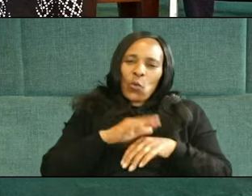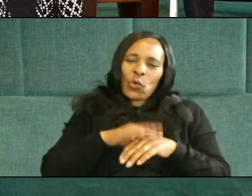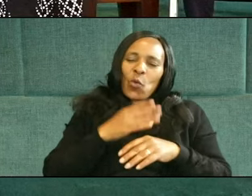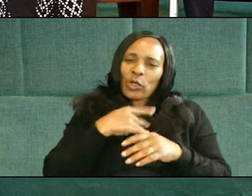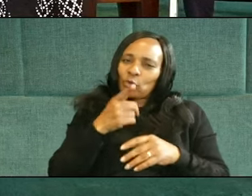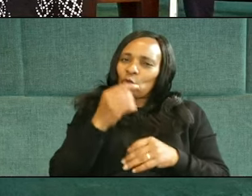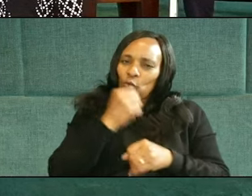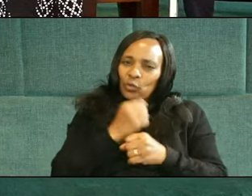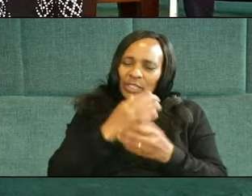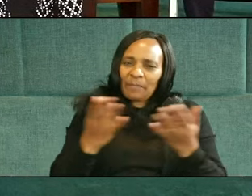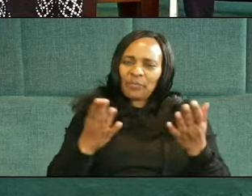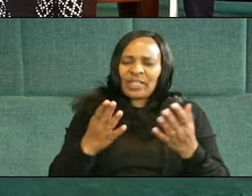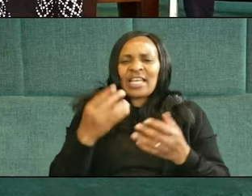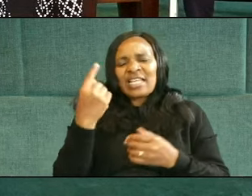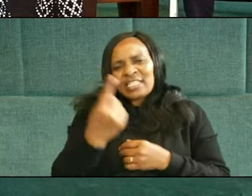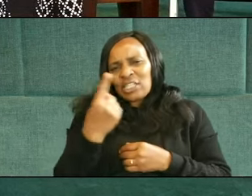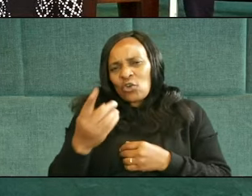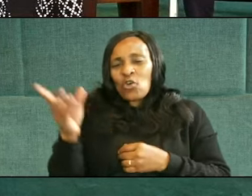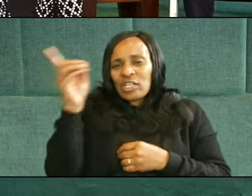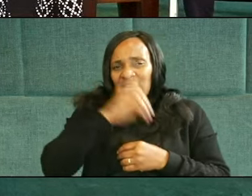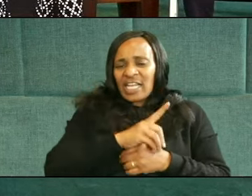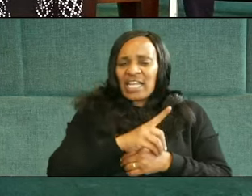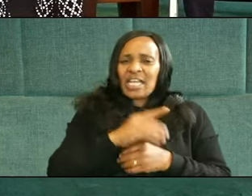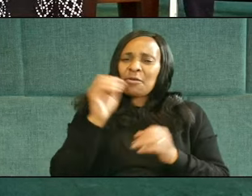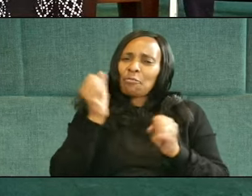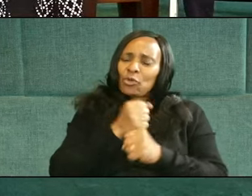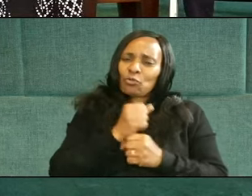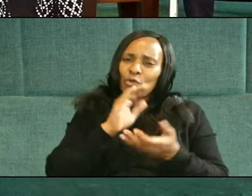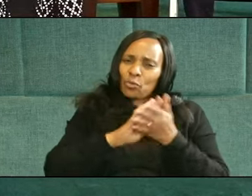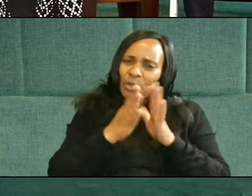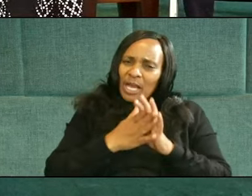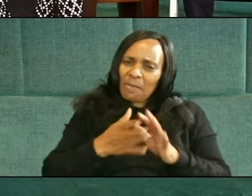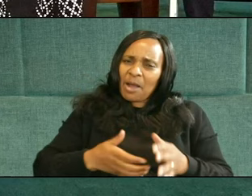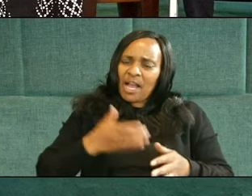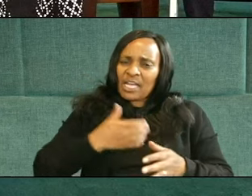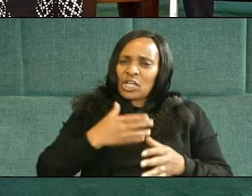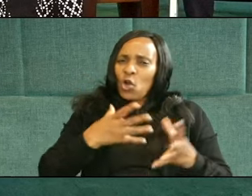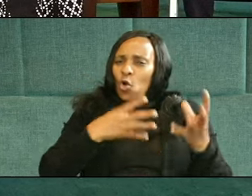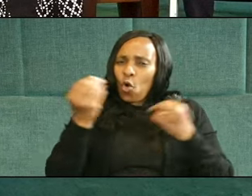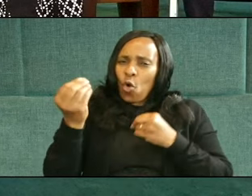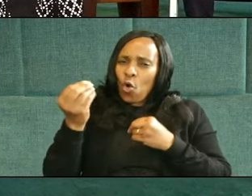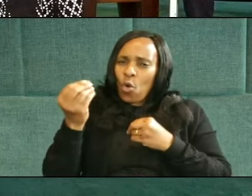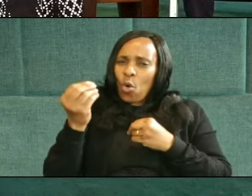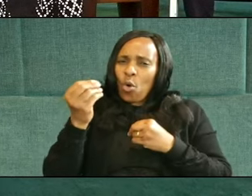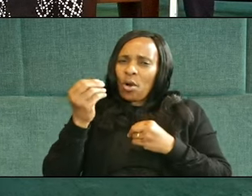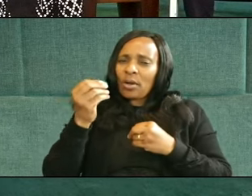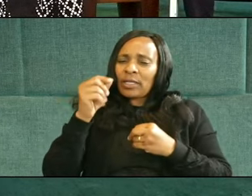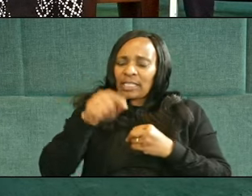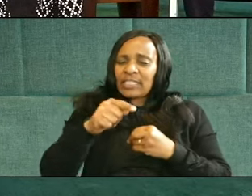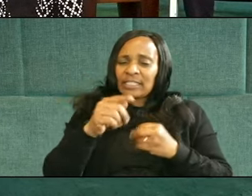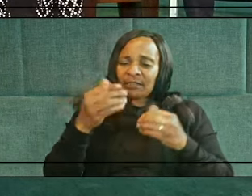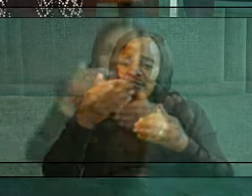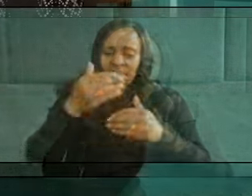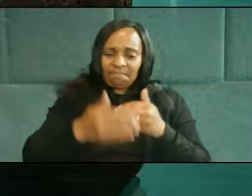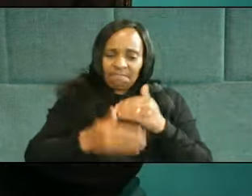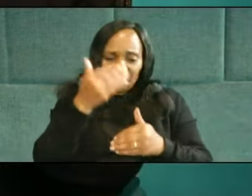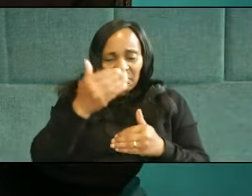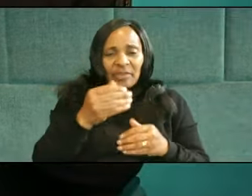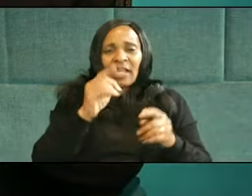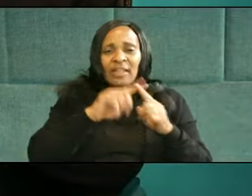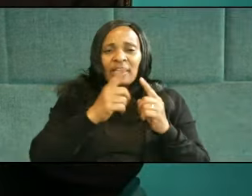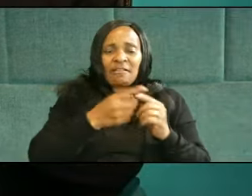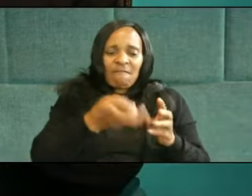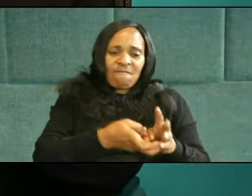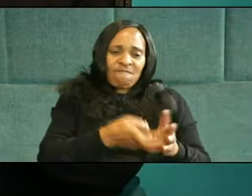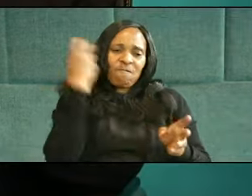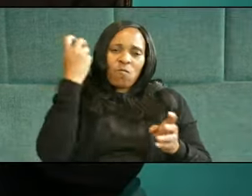something. For every single day that you do not get angry, go to that fence, pull out one nail. And he did that